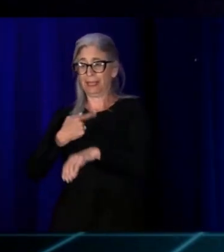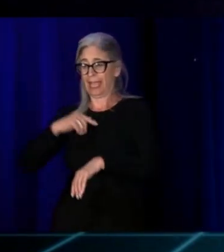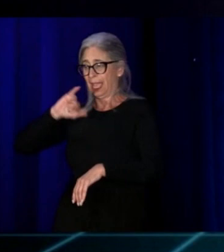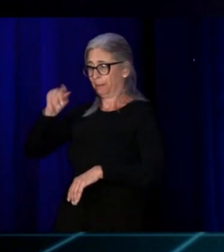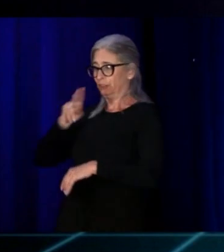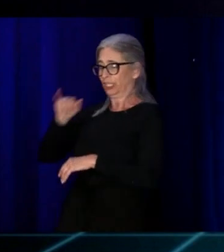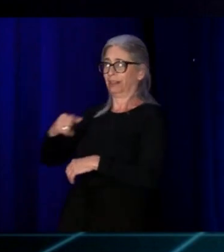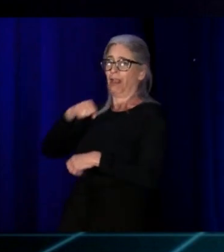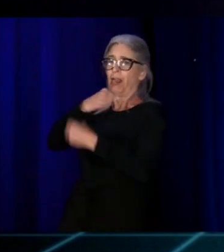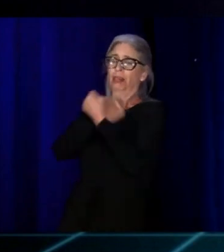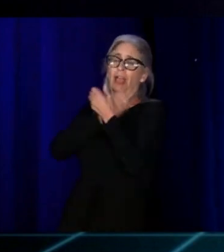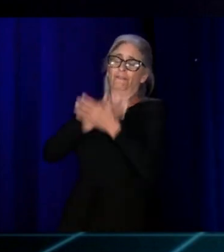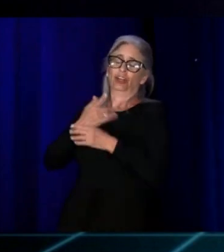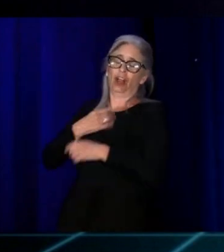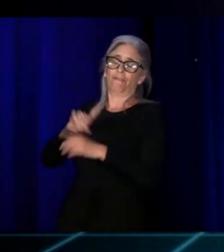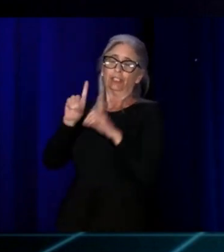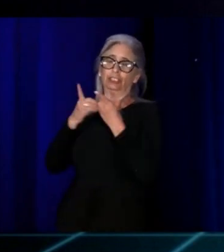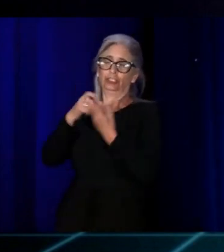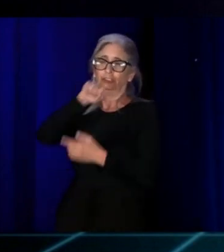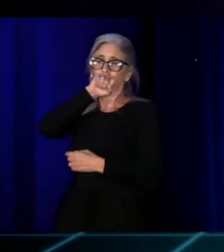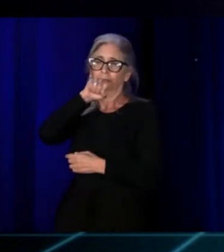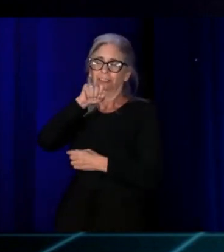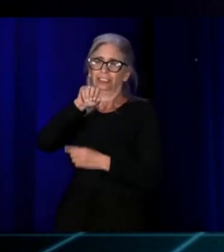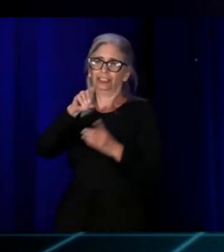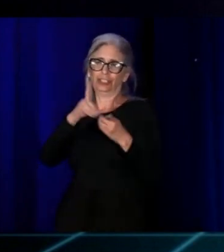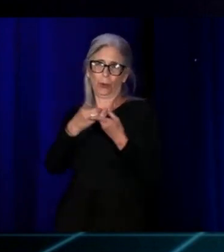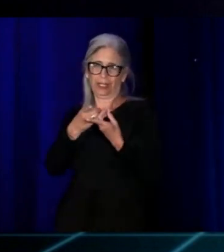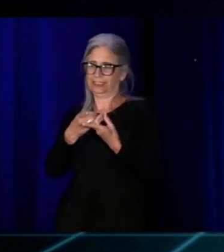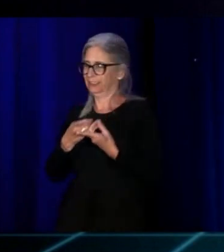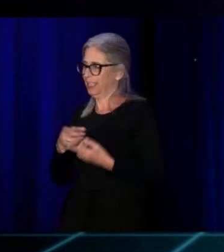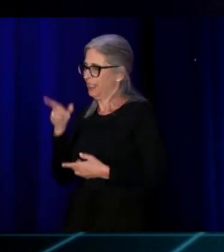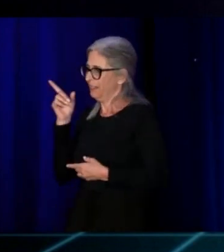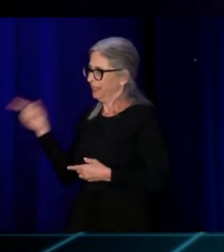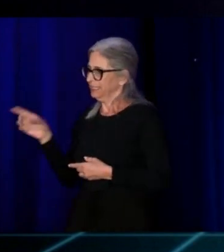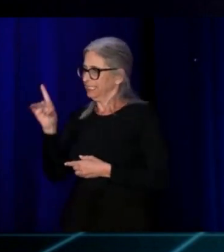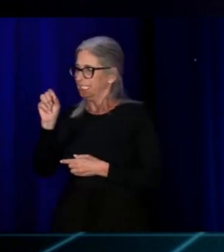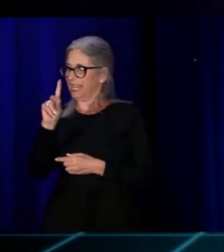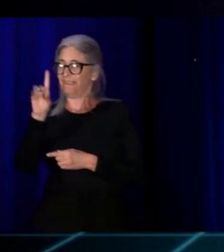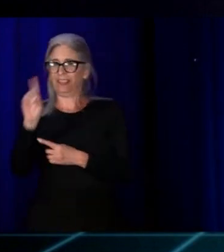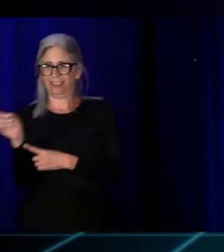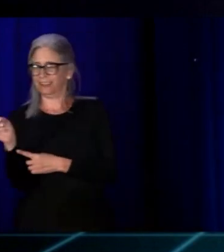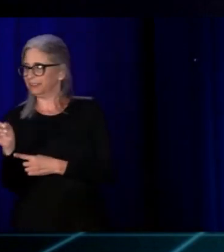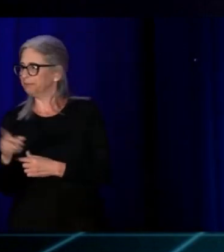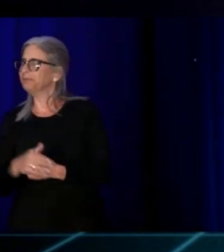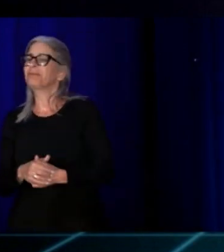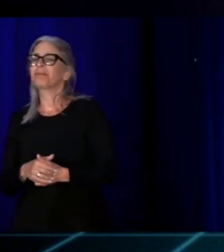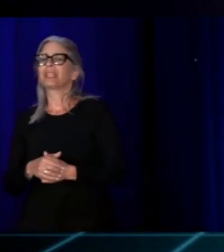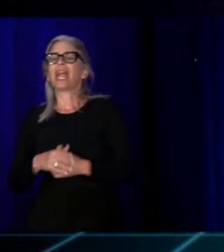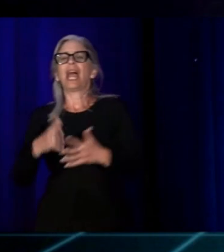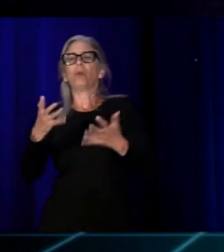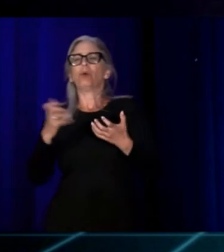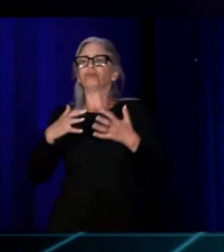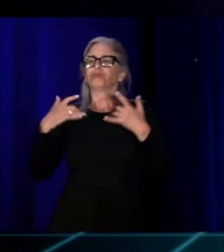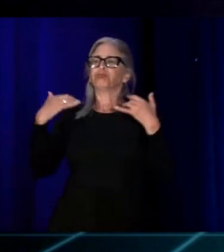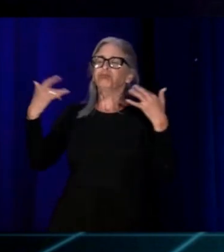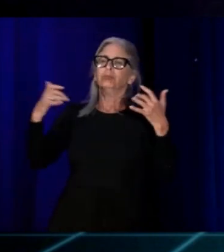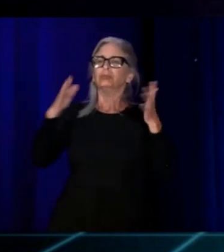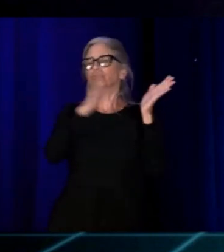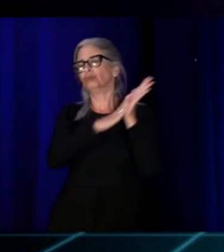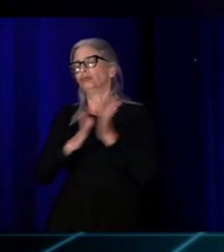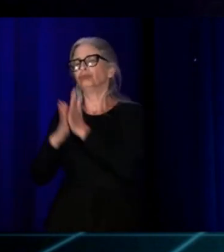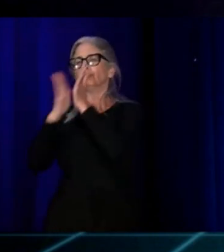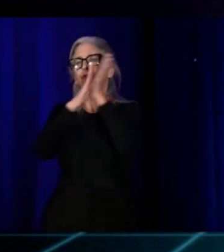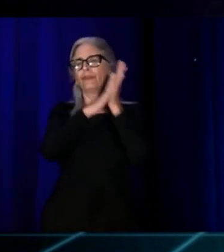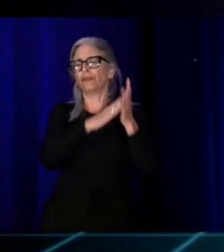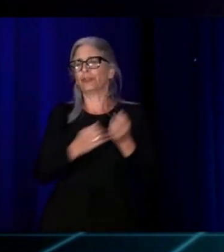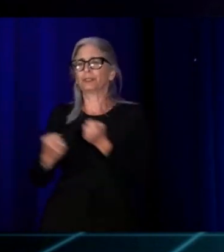lover of donuts. This is David, state machine guy. So before we start, I'd love to give a round of applause to the organizers and the sponsors